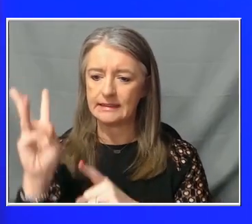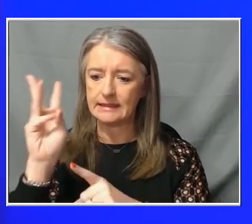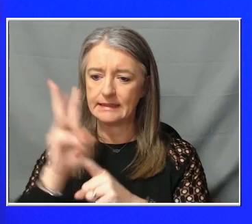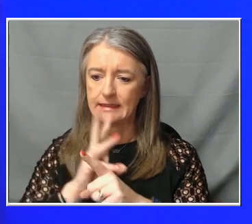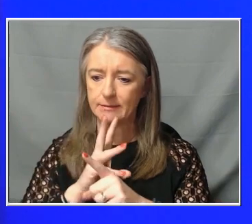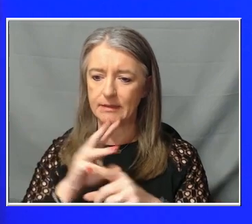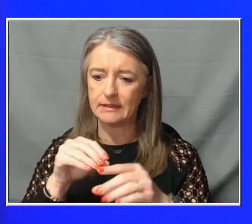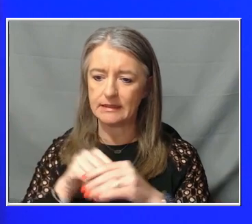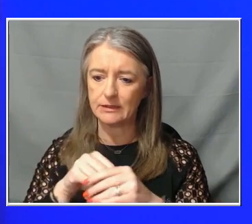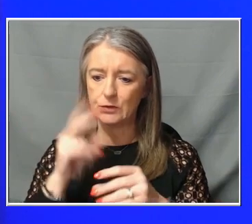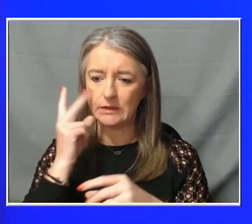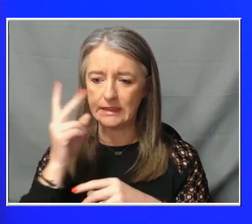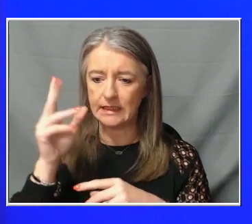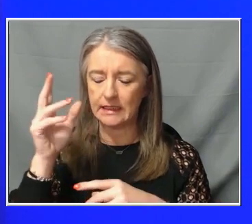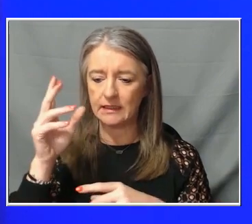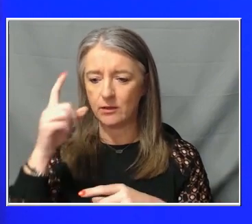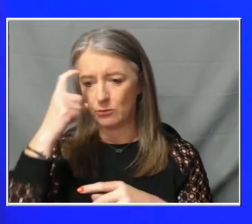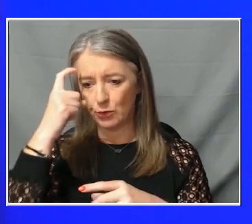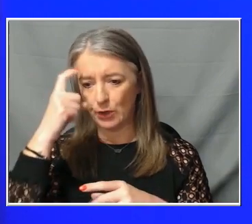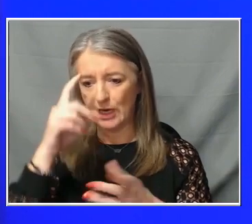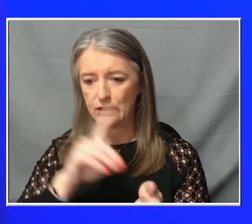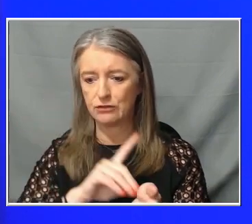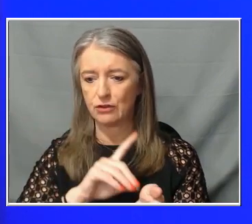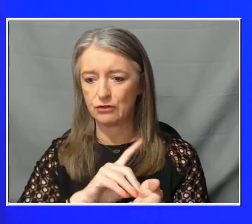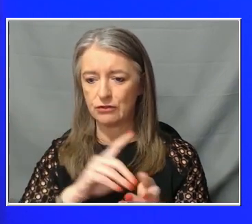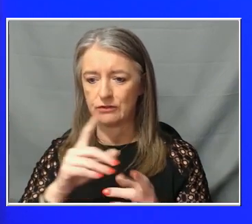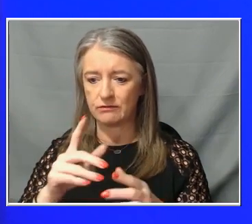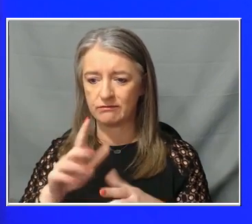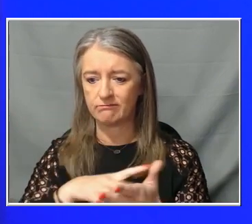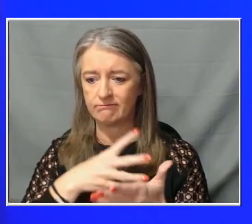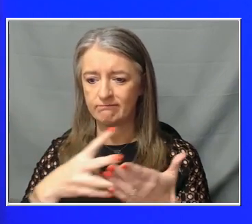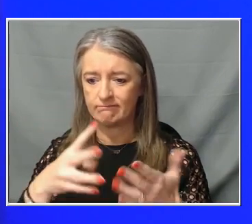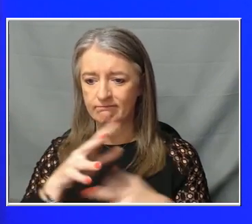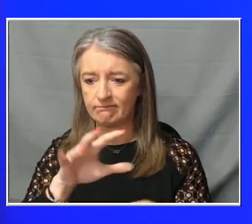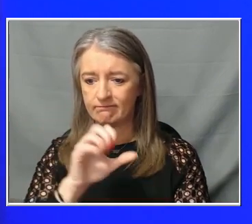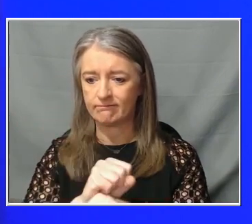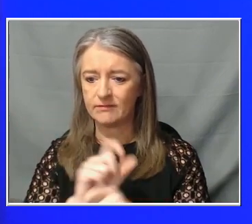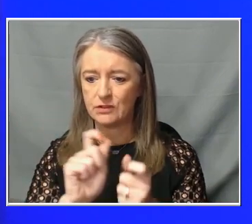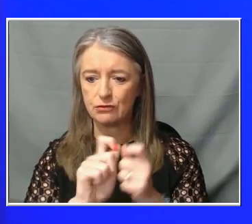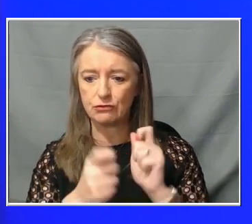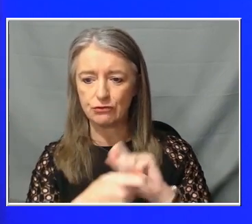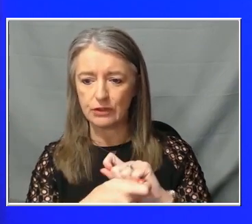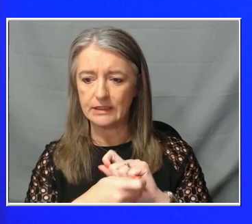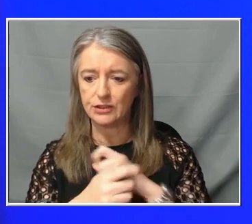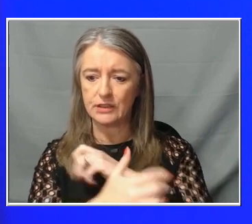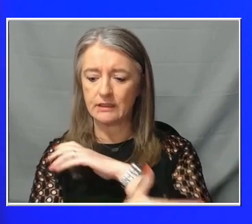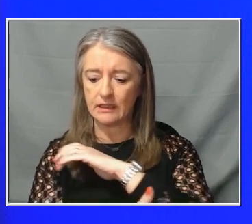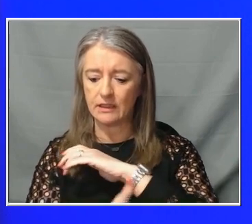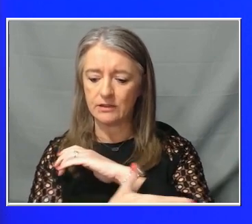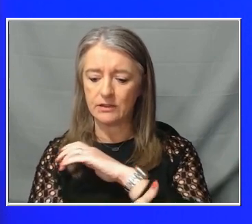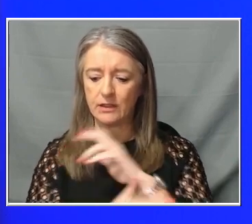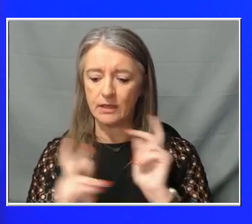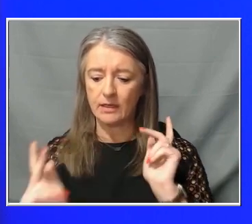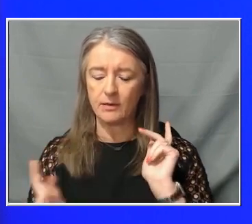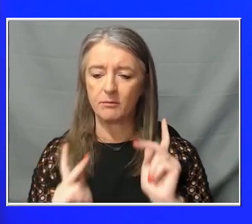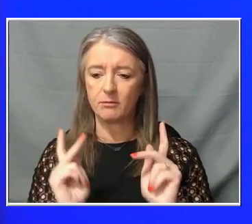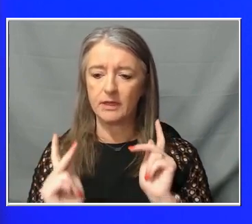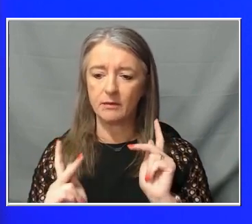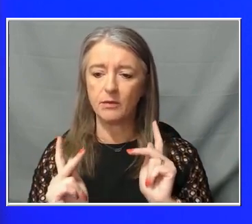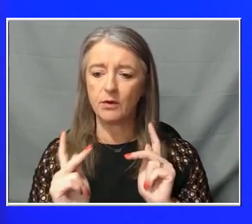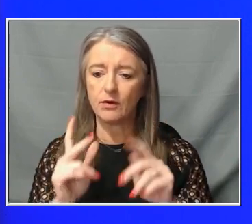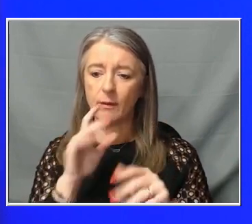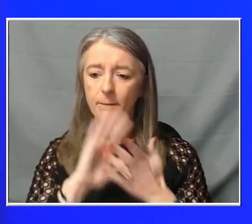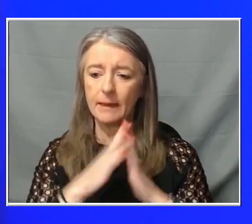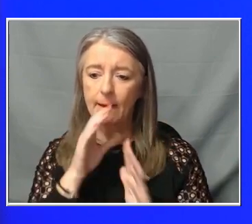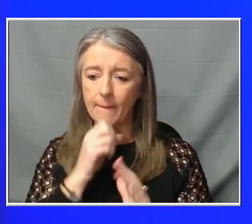see a neurologist. And it's for a couple of reasons. Number one, the changing demographics of the country. So people are getting older. When you get